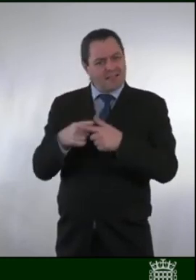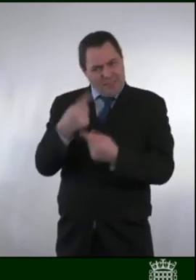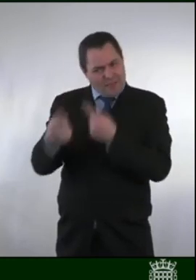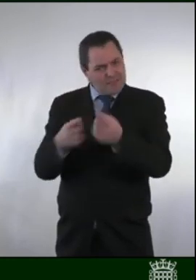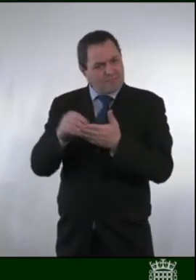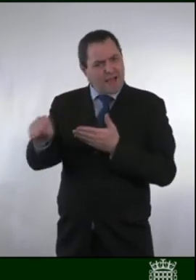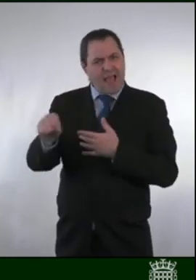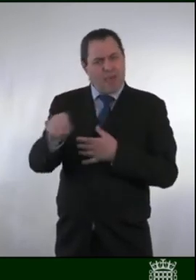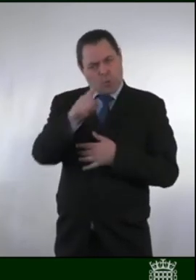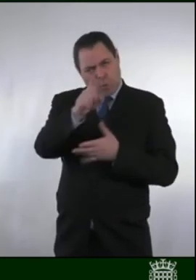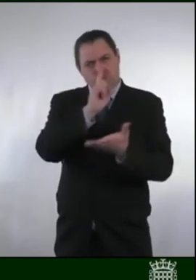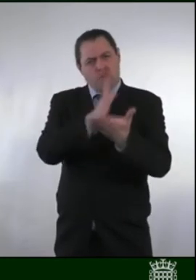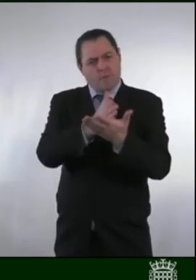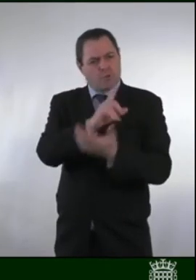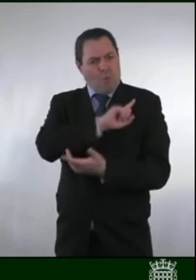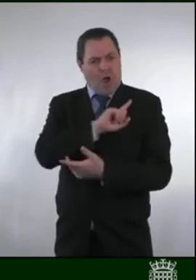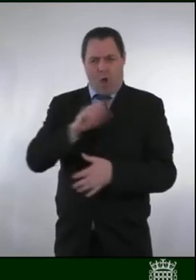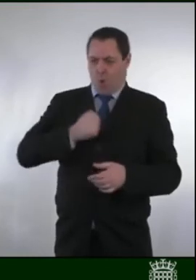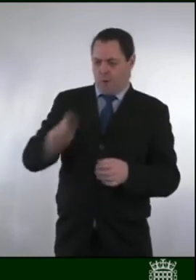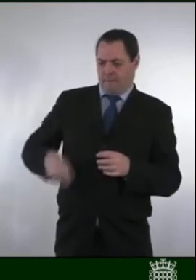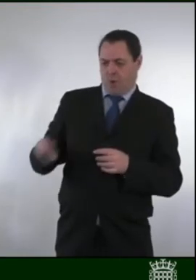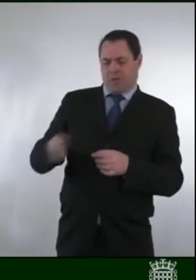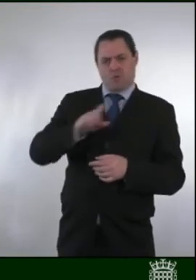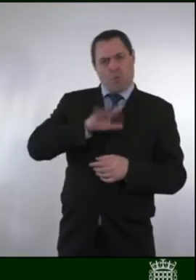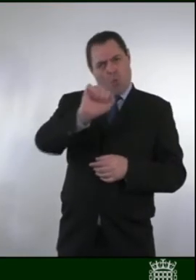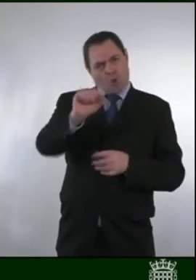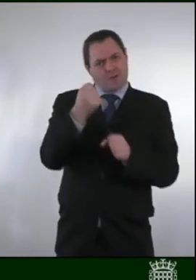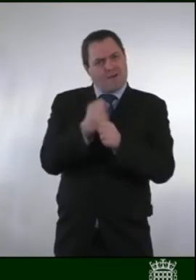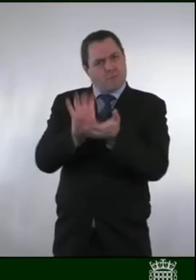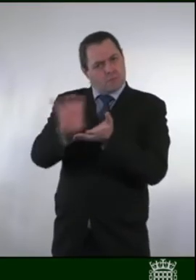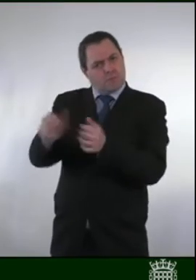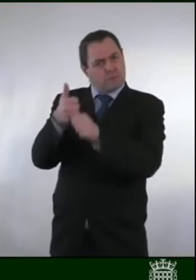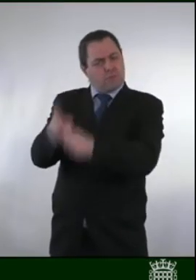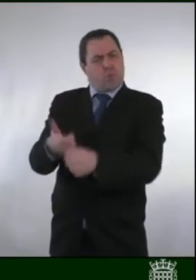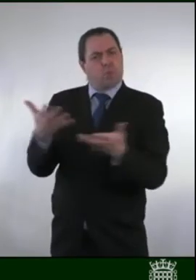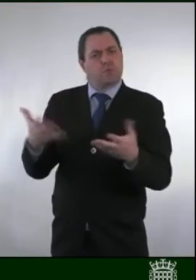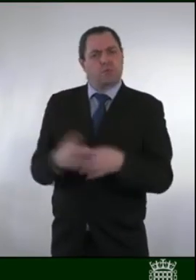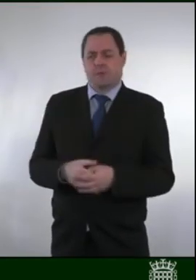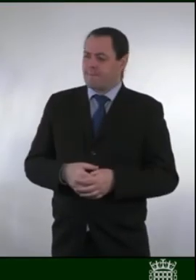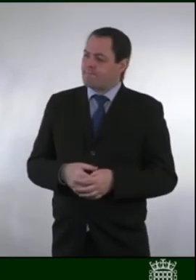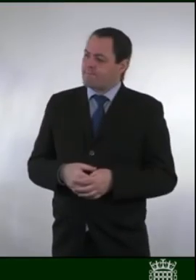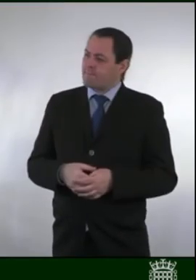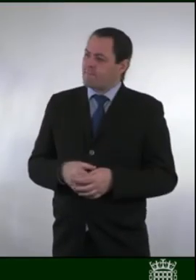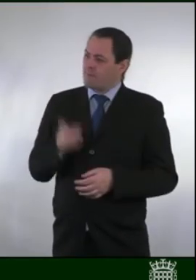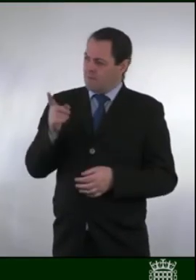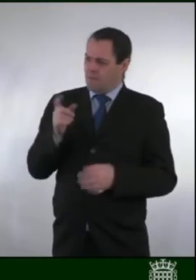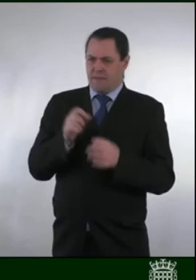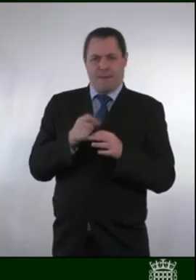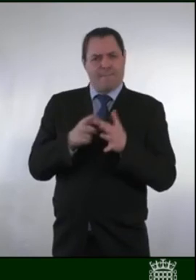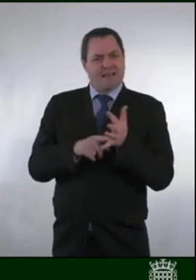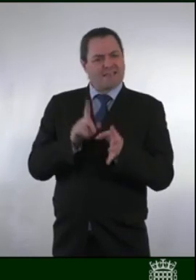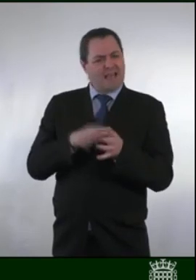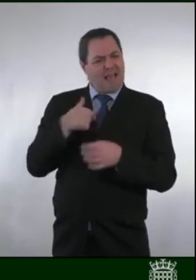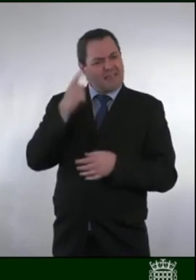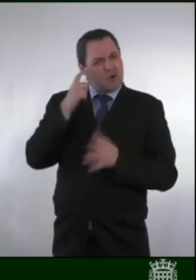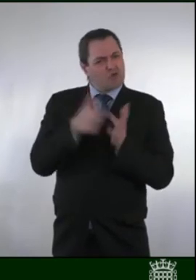for his promises? Prime Minister. Mr. Speaker, the last time I looked, Bexley was a Conservative council and